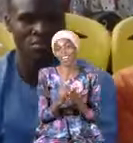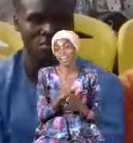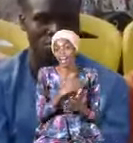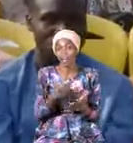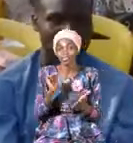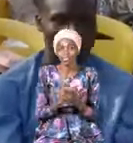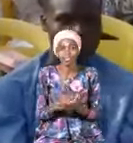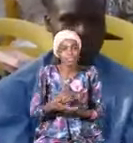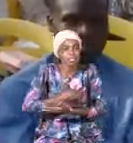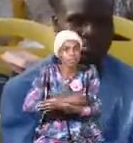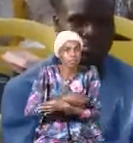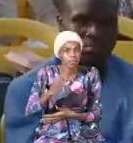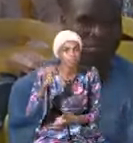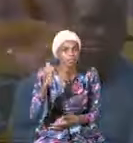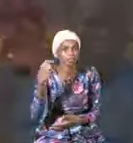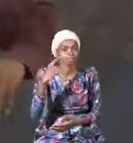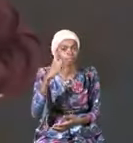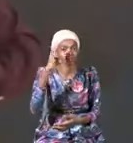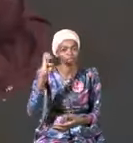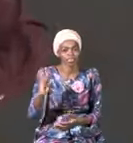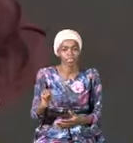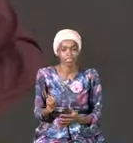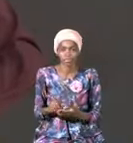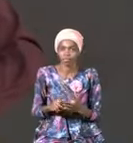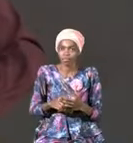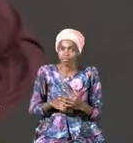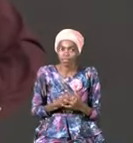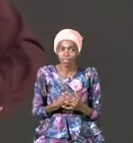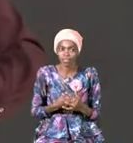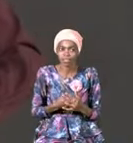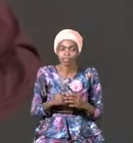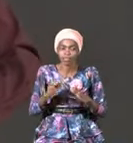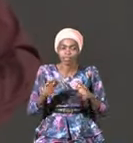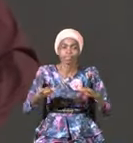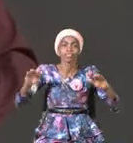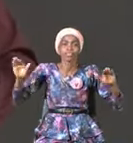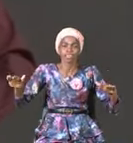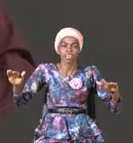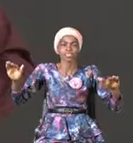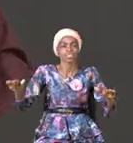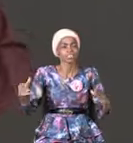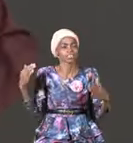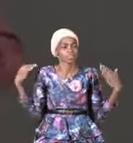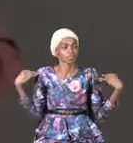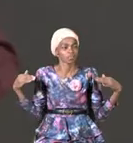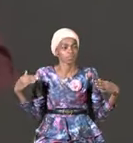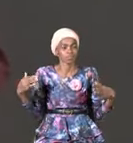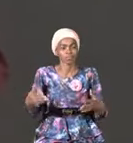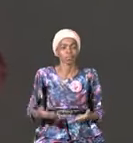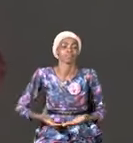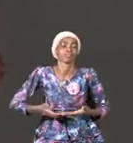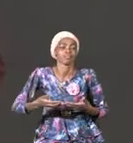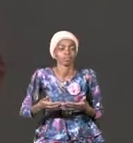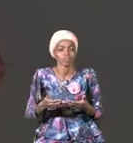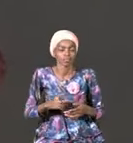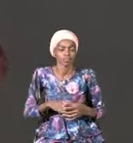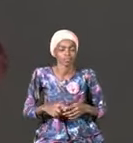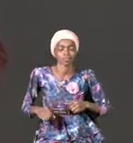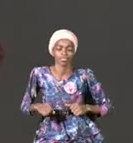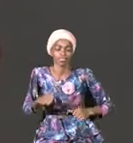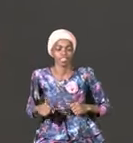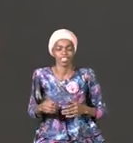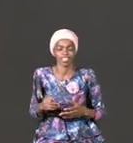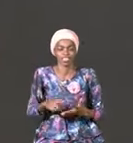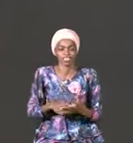eaglet tried. The wings were heavy. They had not been used for a long time, but tried